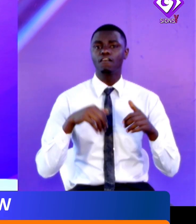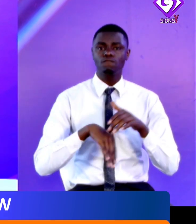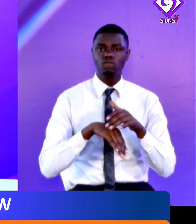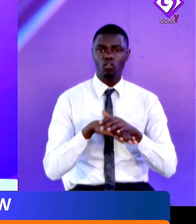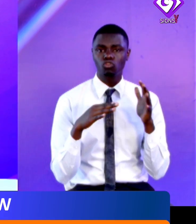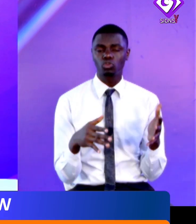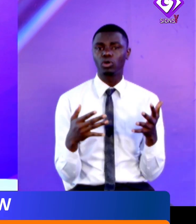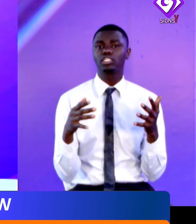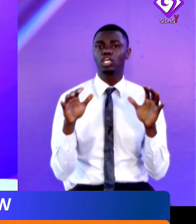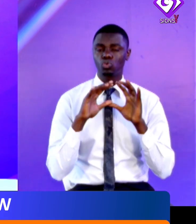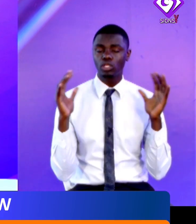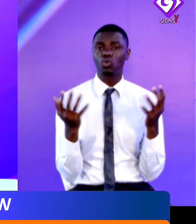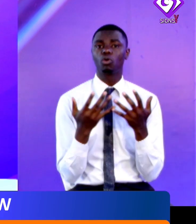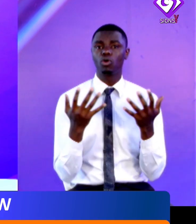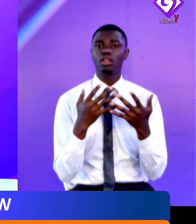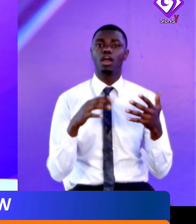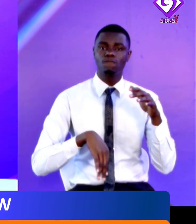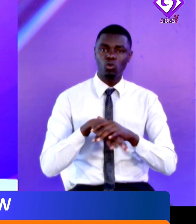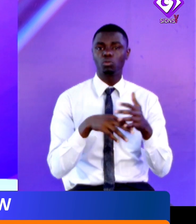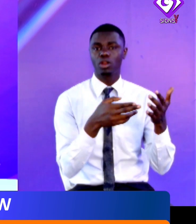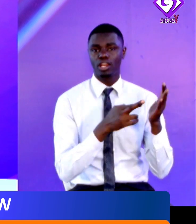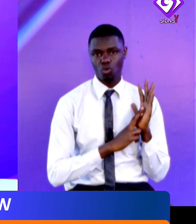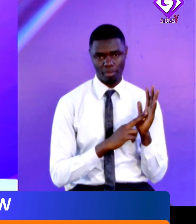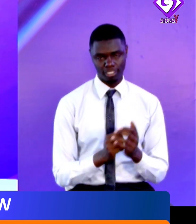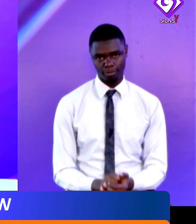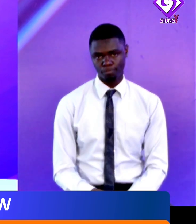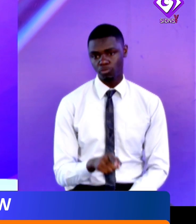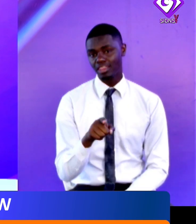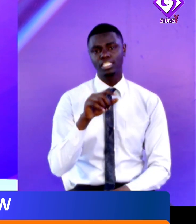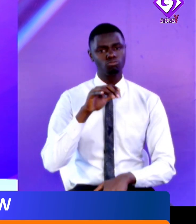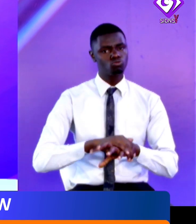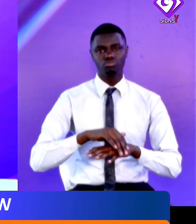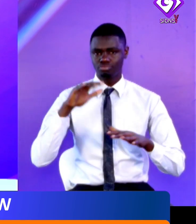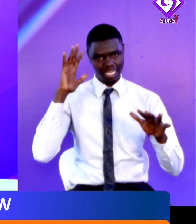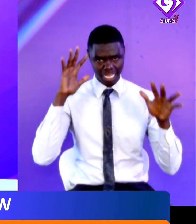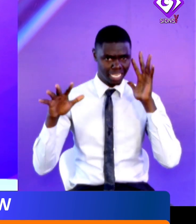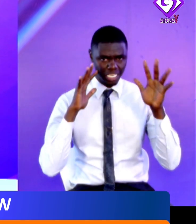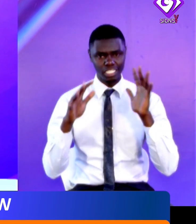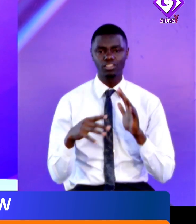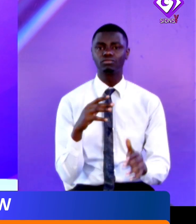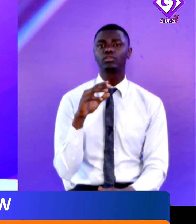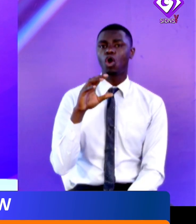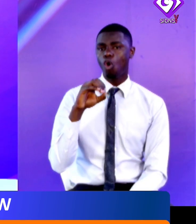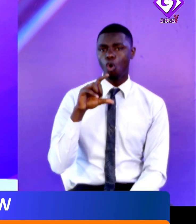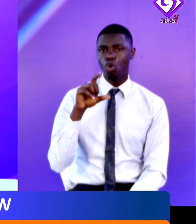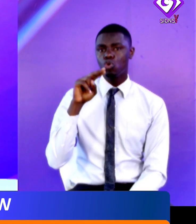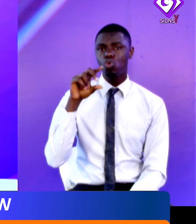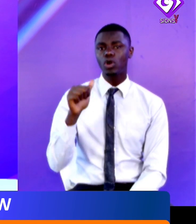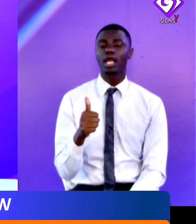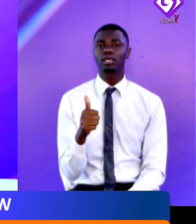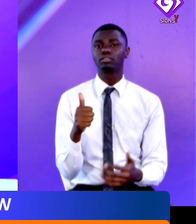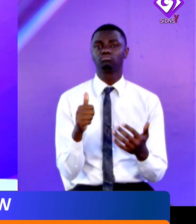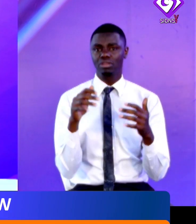football requirements. Now, this is a good initiative courtesy of the Michael Olunga Foundation Academy,